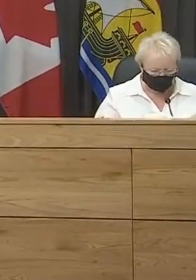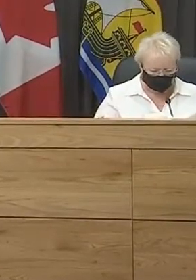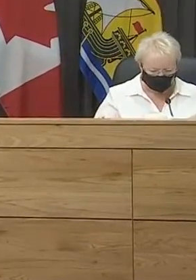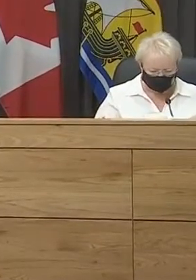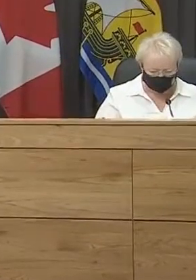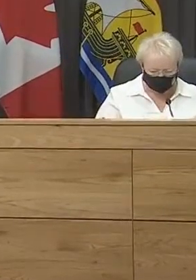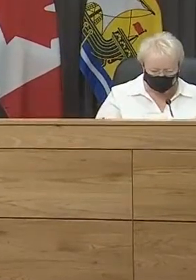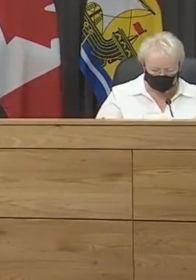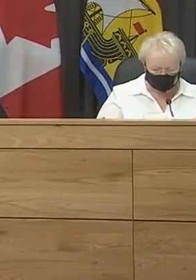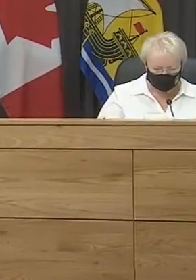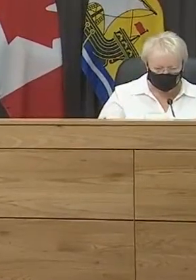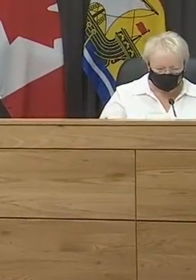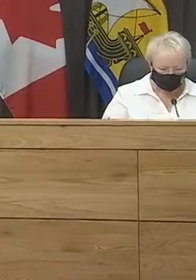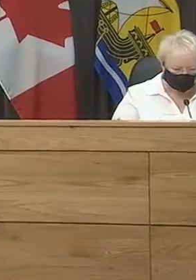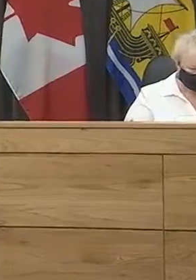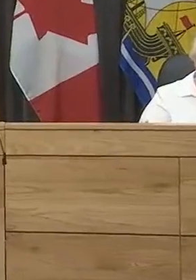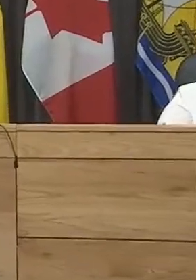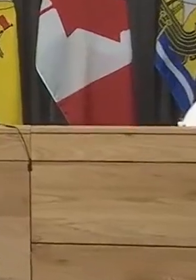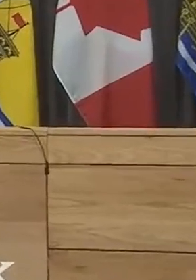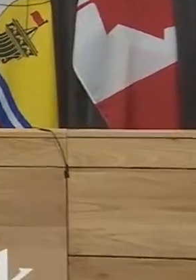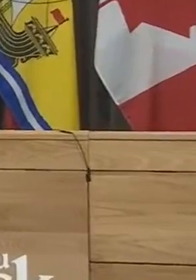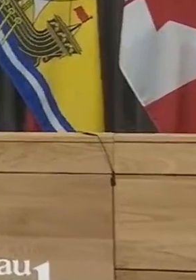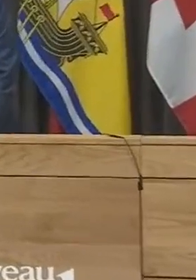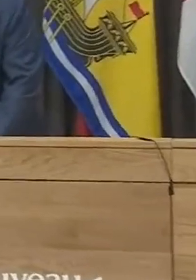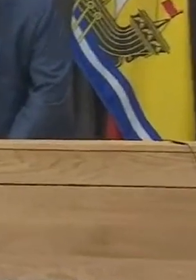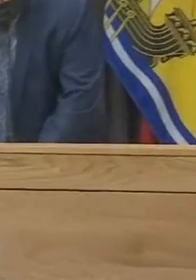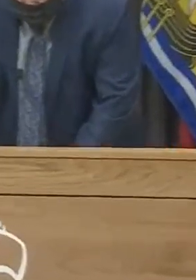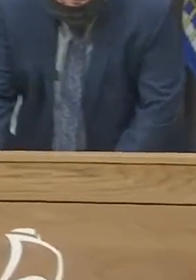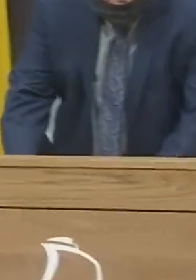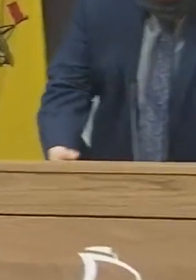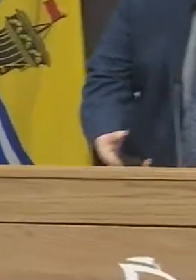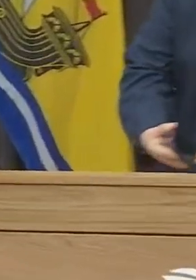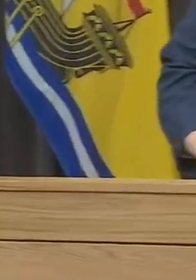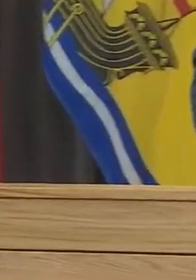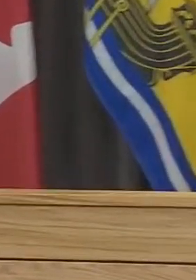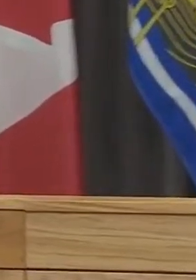Shephard, ministre de la Santé. Dr. Russell.